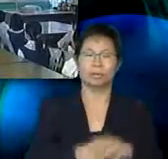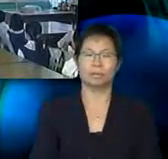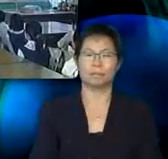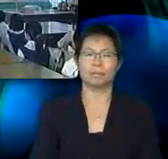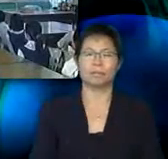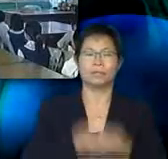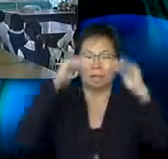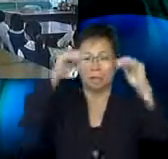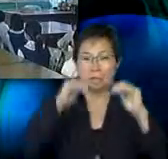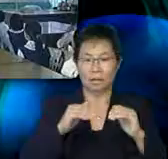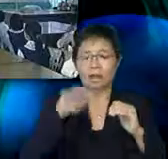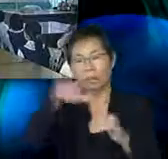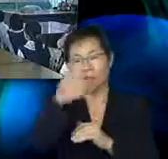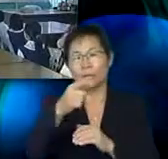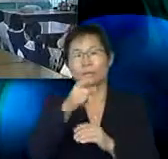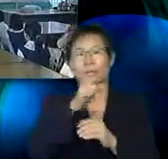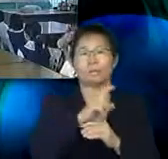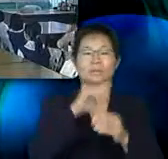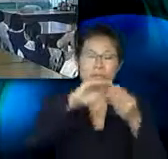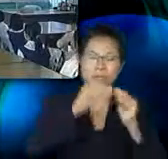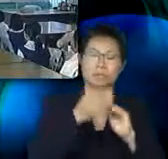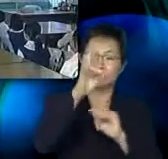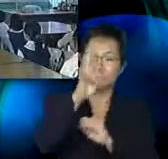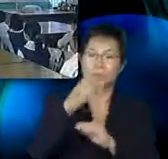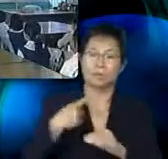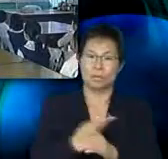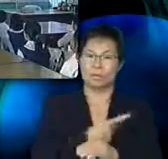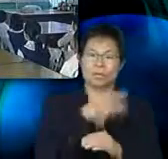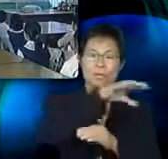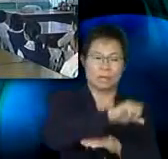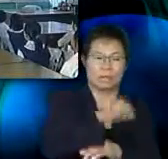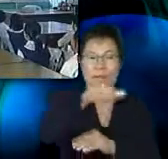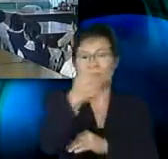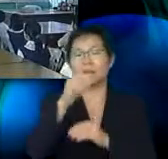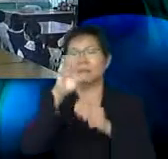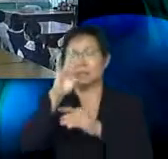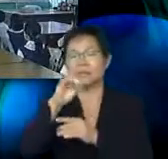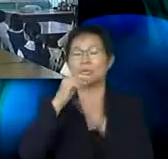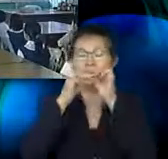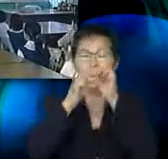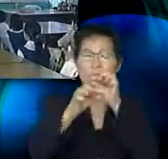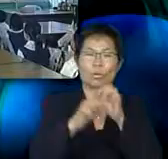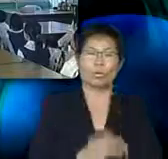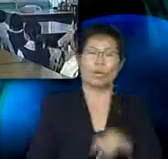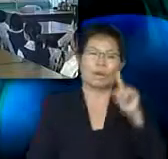1, 2, 3, 4, 5. Okay. Another one is 7. We have to take another 7 straws.